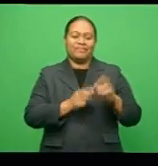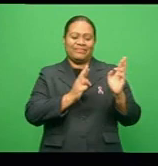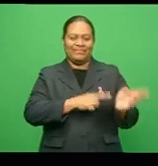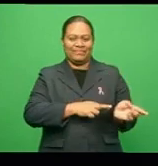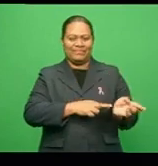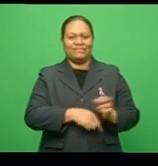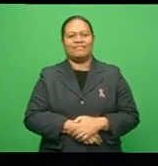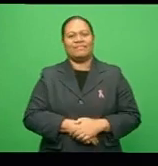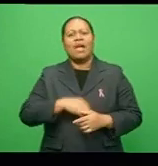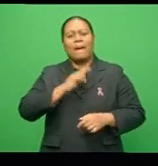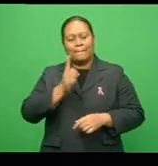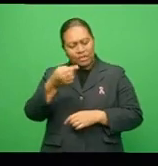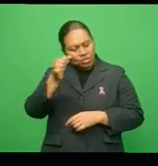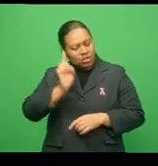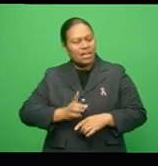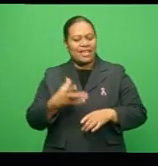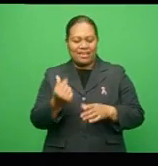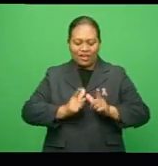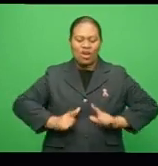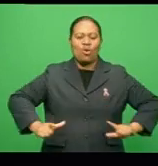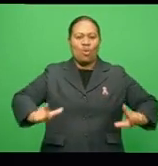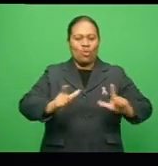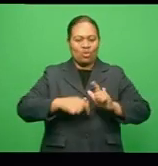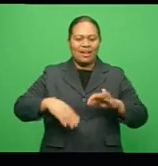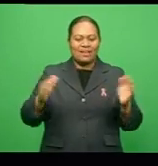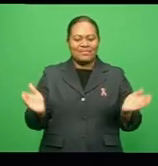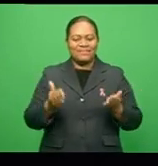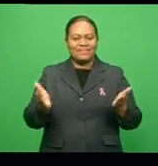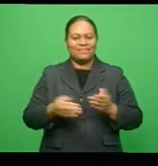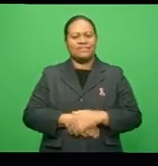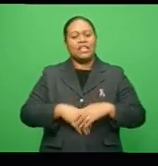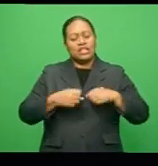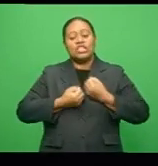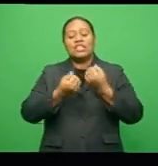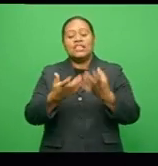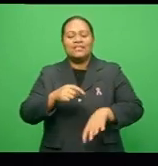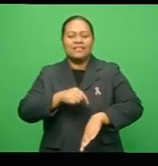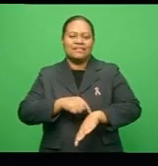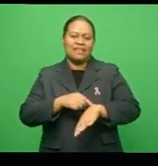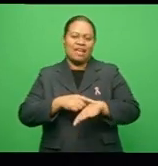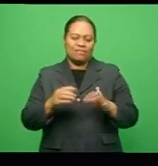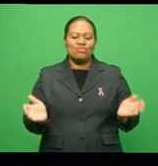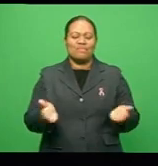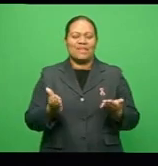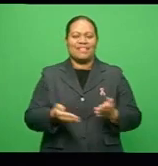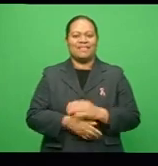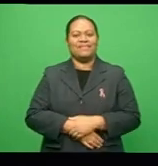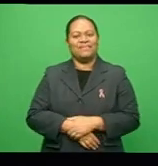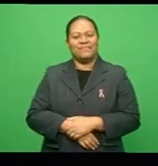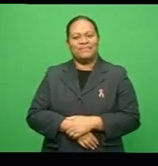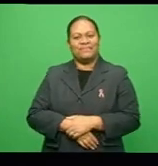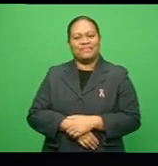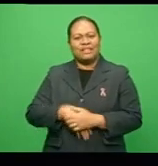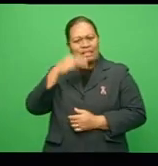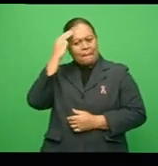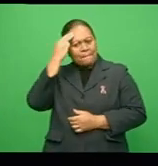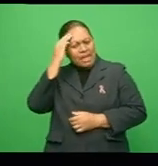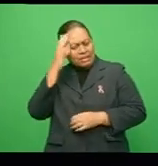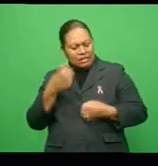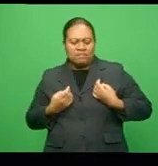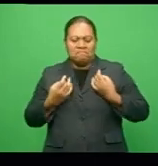today we had our local league, and to also give some game time to the boys, giving them momentum before we